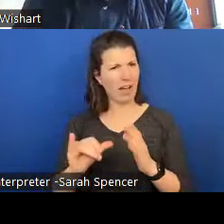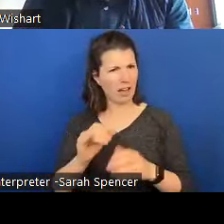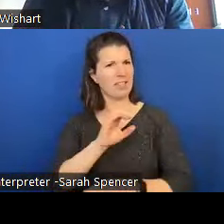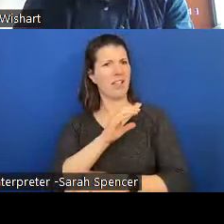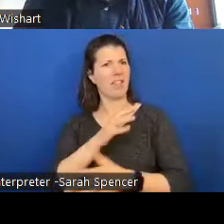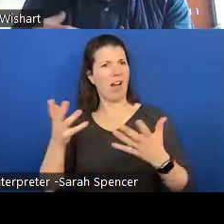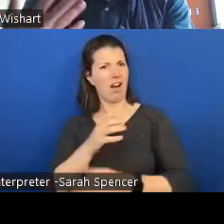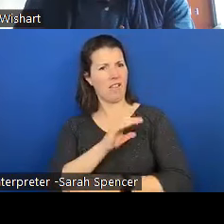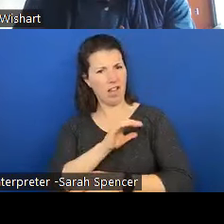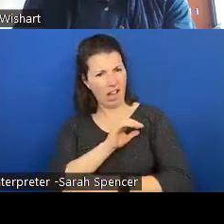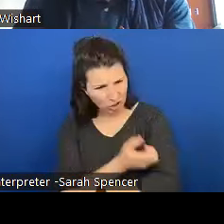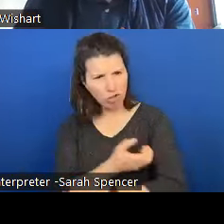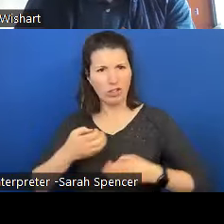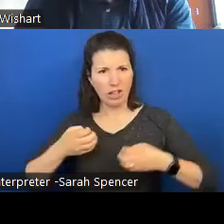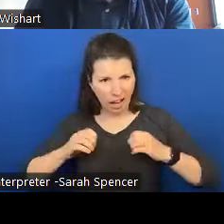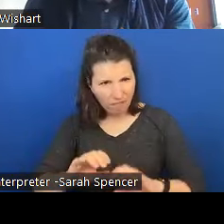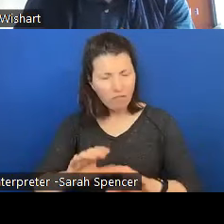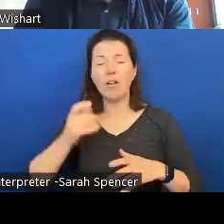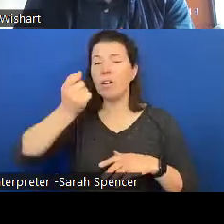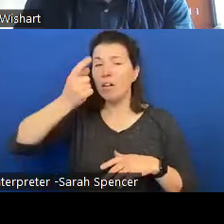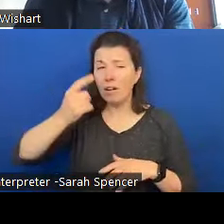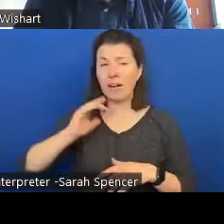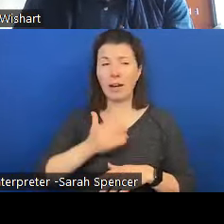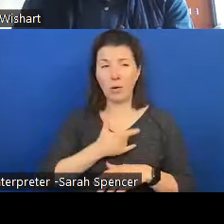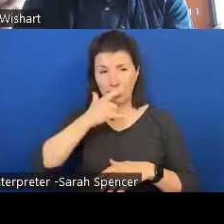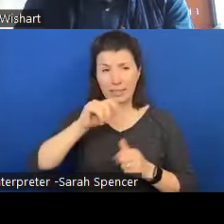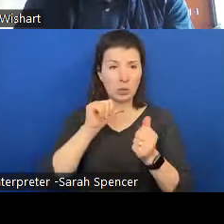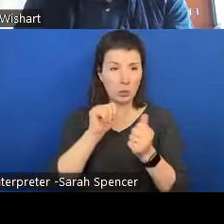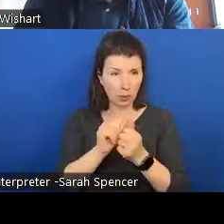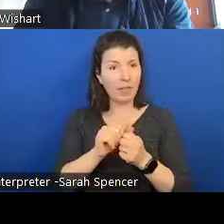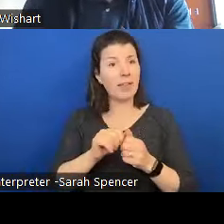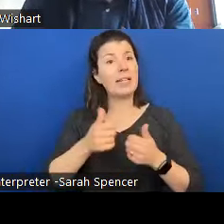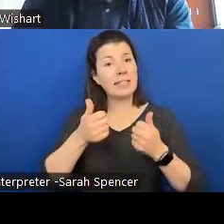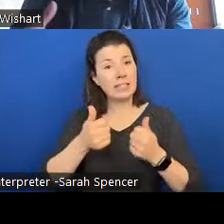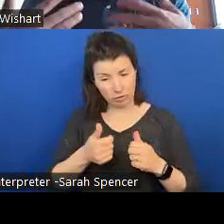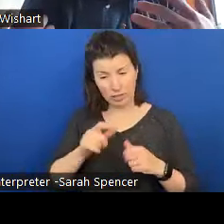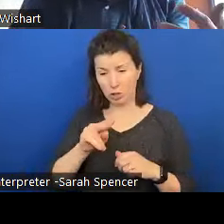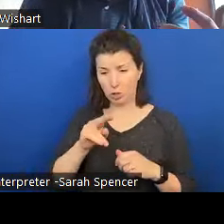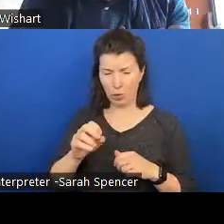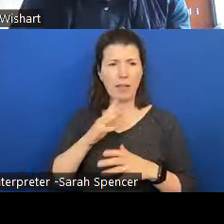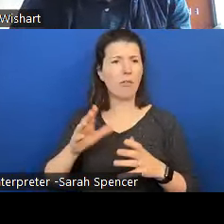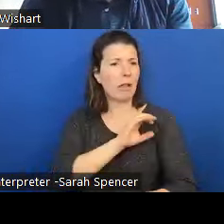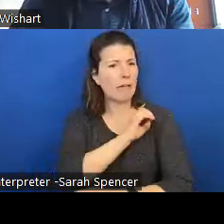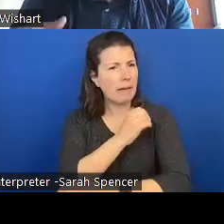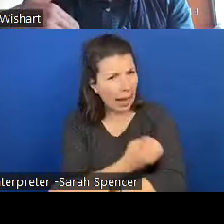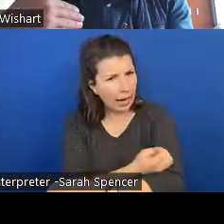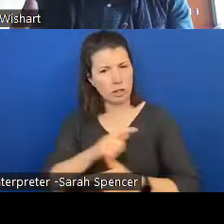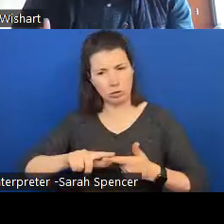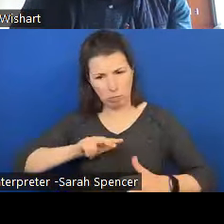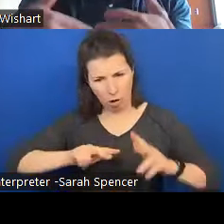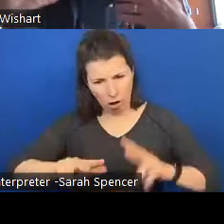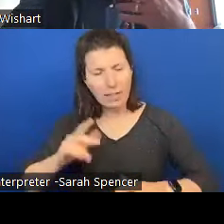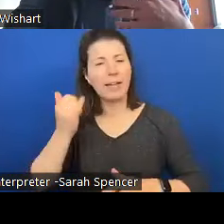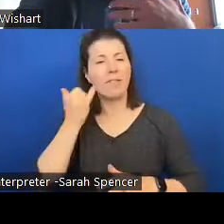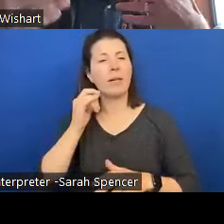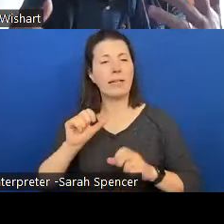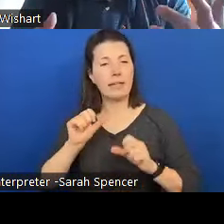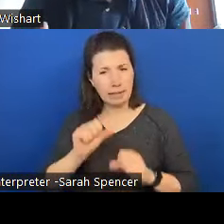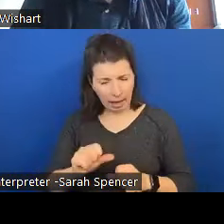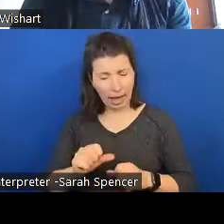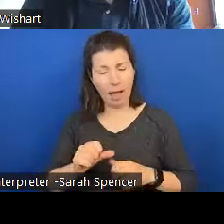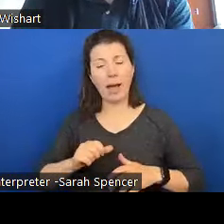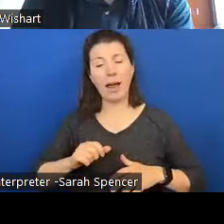children with increased tone are often putting through more energy in order to walk. And so if we can increase their efficiency, we can get them to do